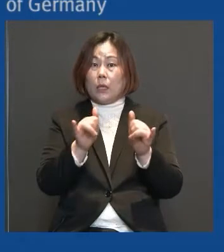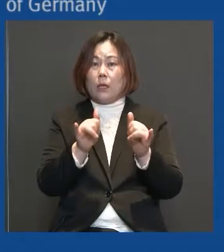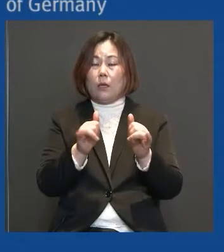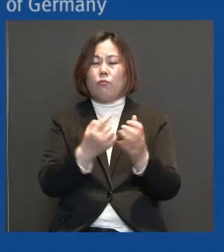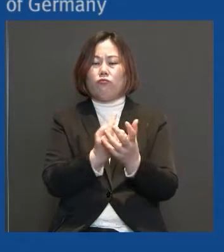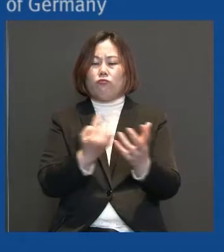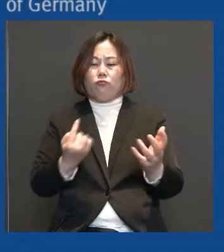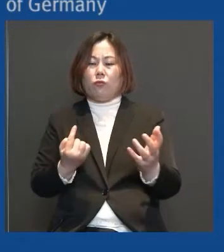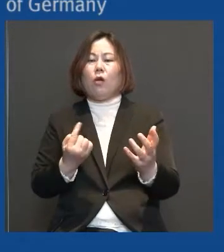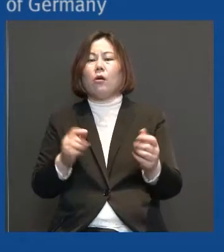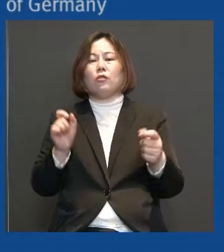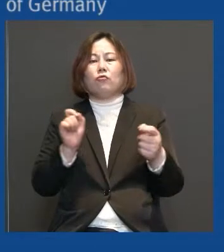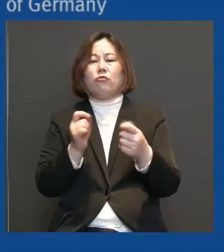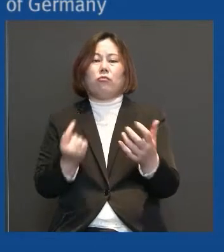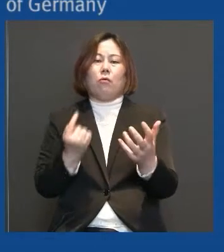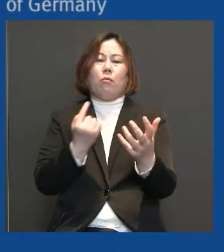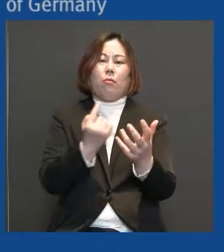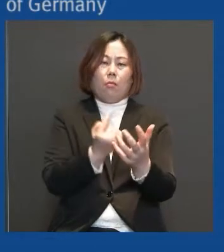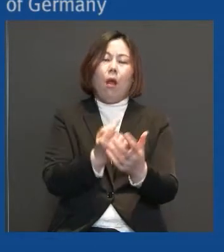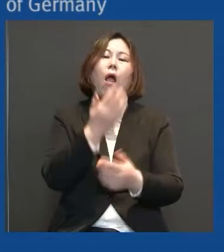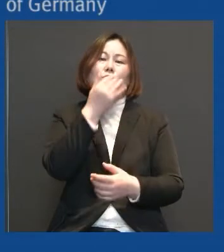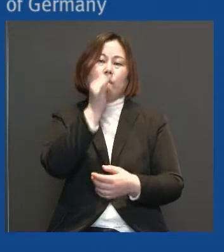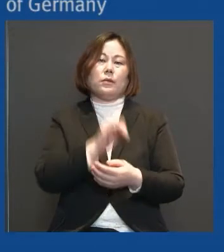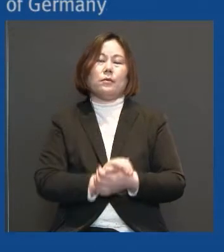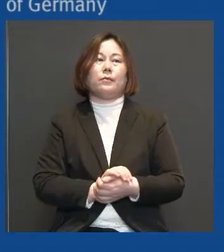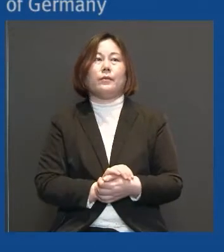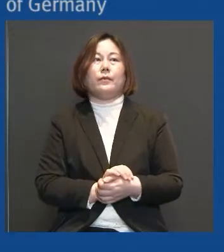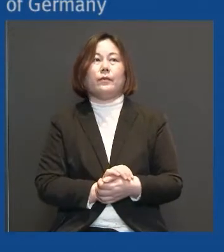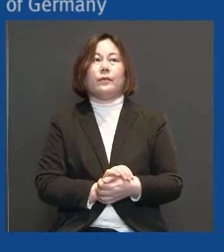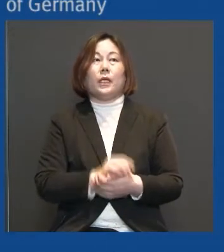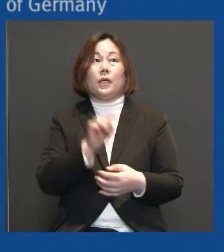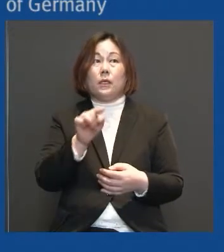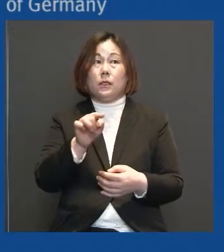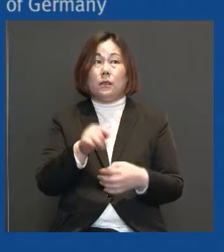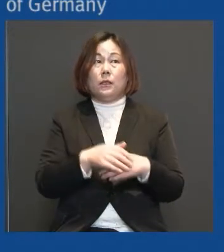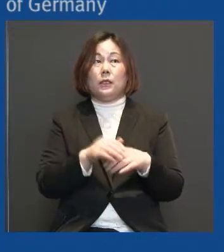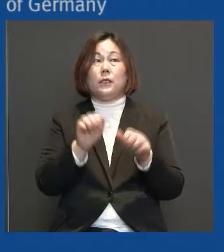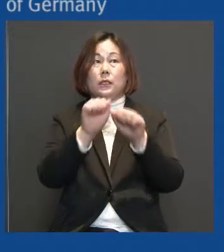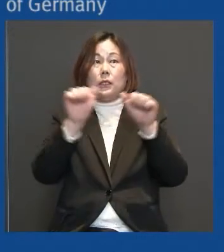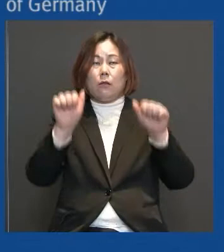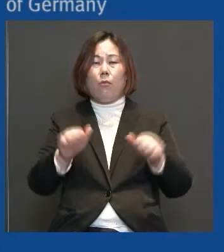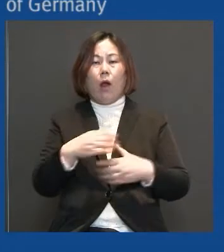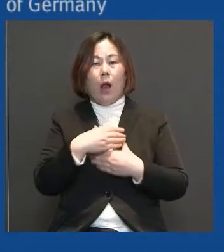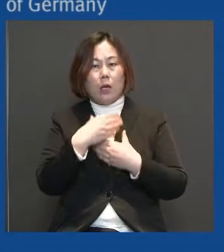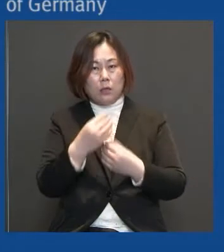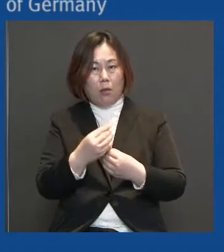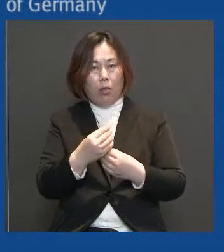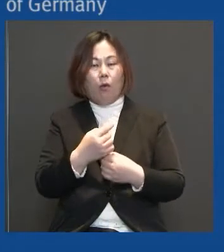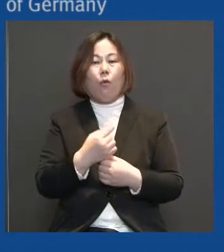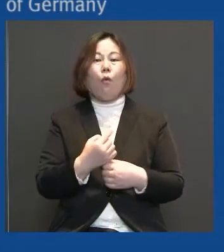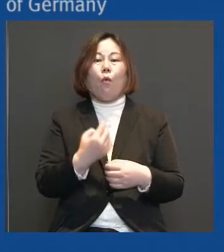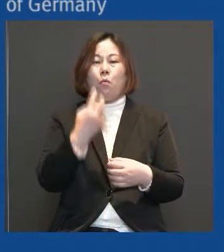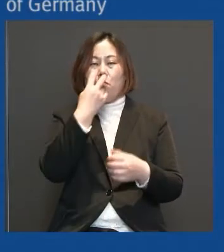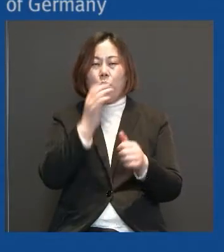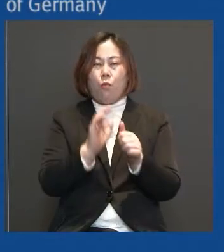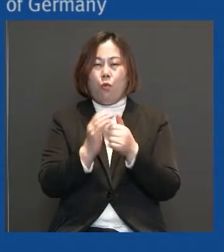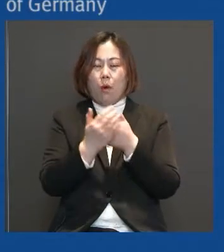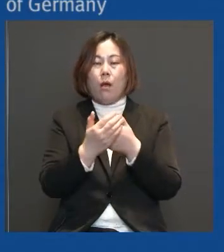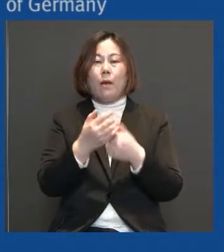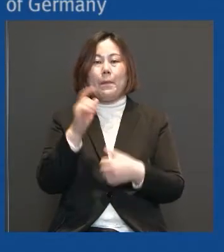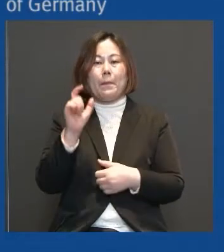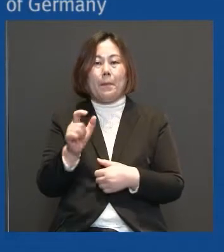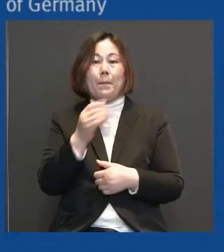is important is that the systems should be safe and secure, both in terms of their proper functioning and under privacy